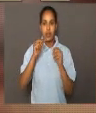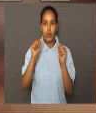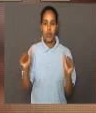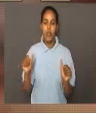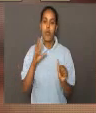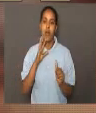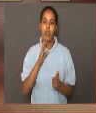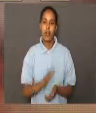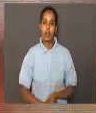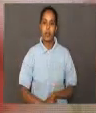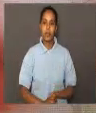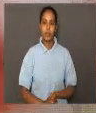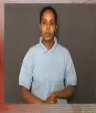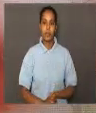water.